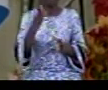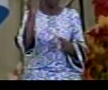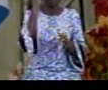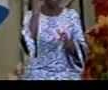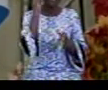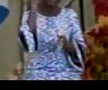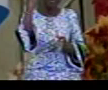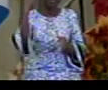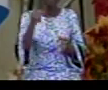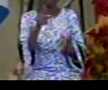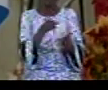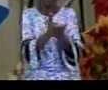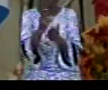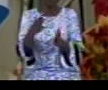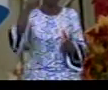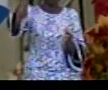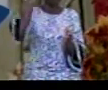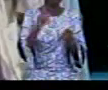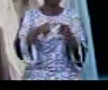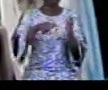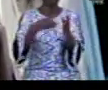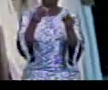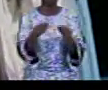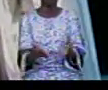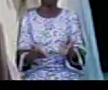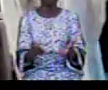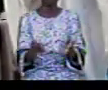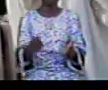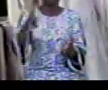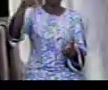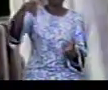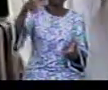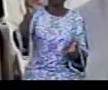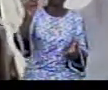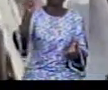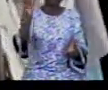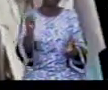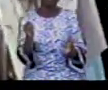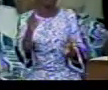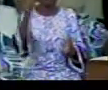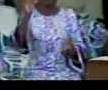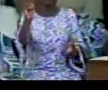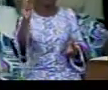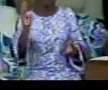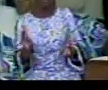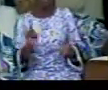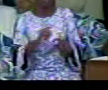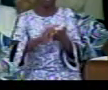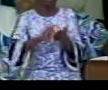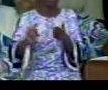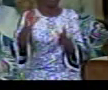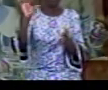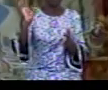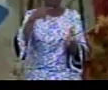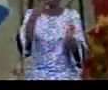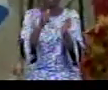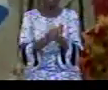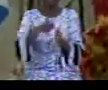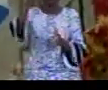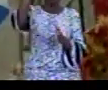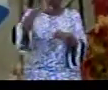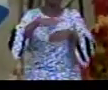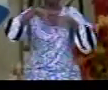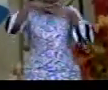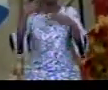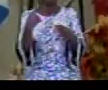land. Psalm 107 verse 9 says, "For he satisfies the longing soul and fills the hungry